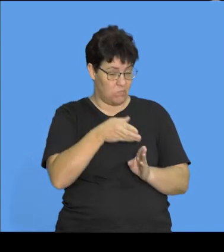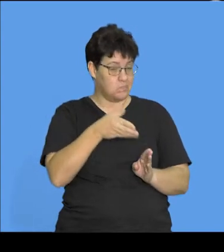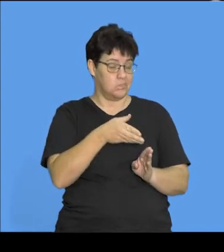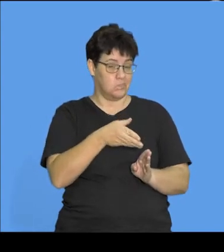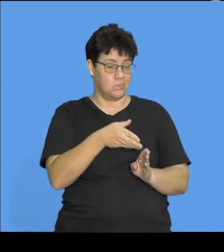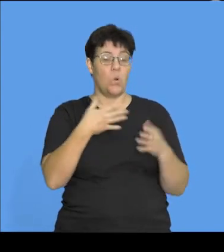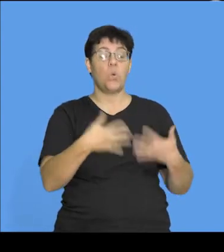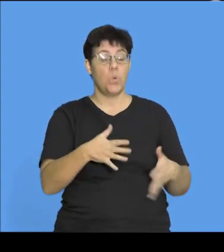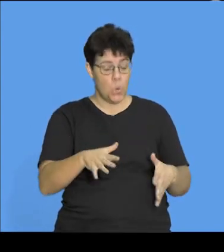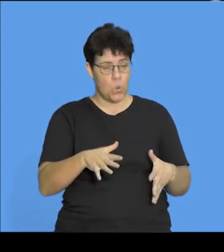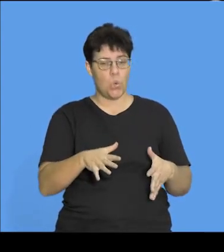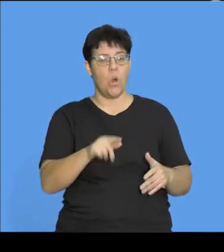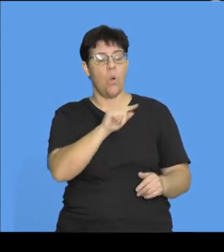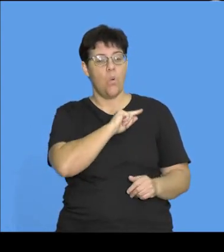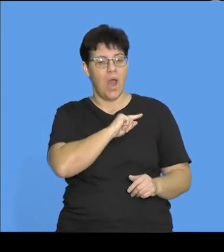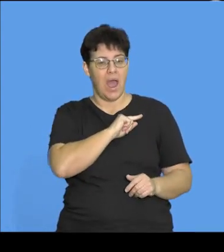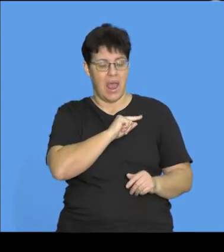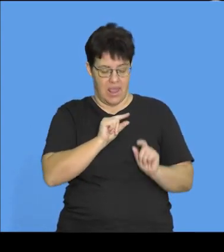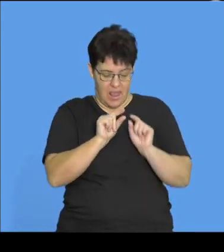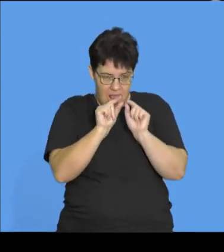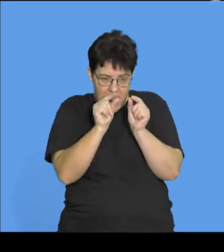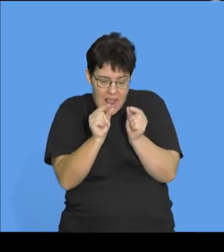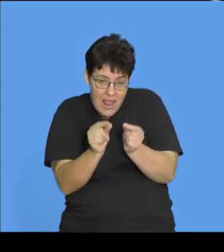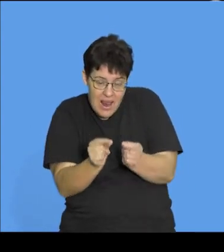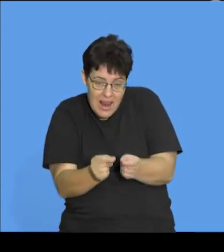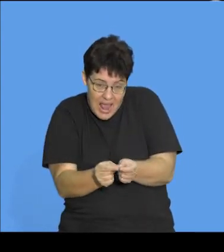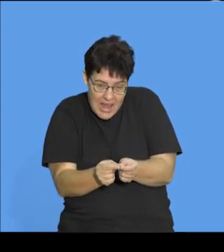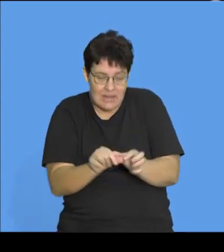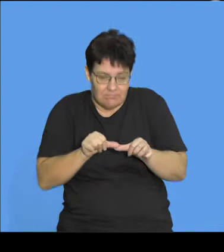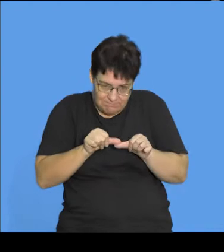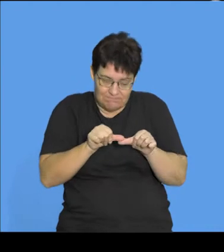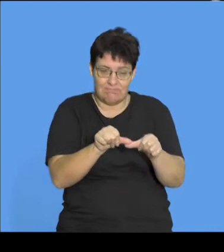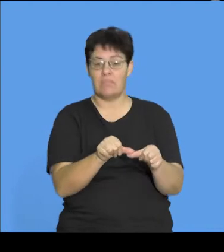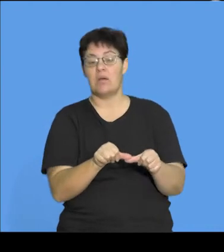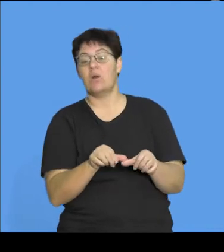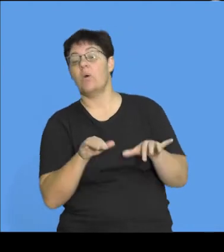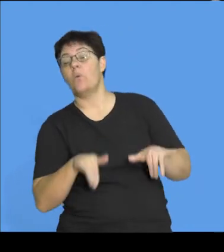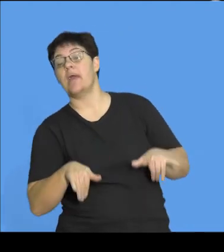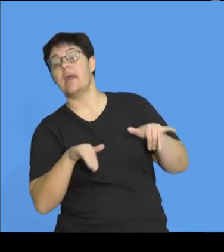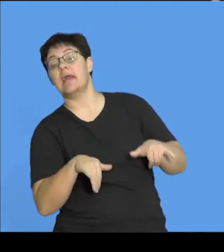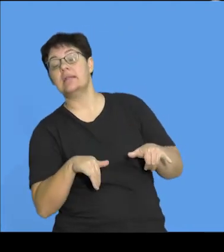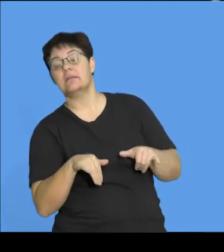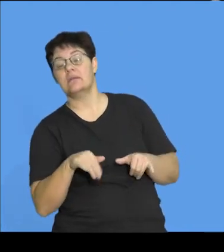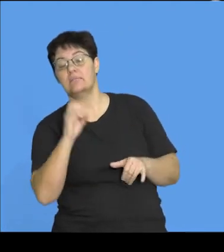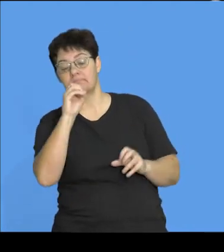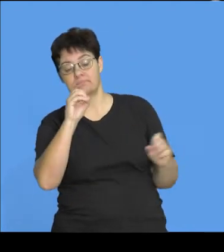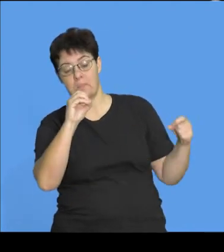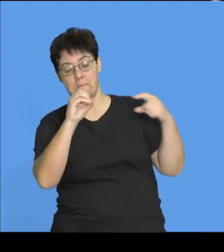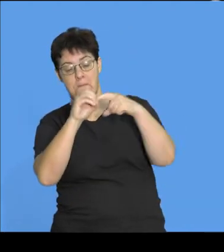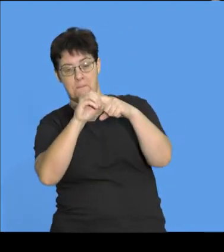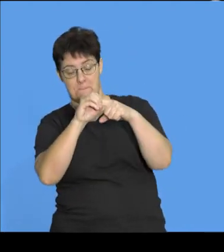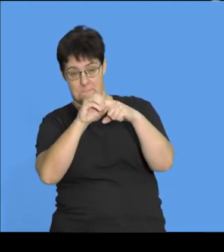in maintaining the lining of the endometrium in anticipation of implantation of a sperm. And we will look at